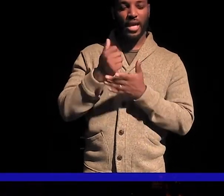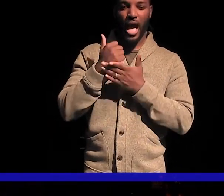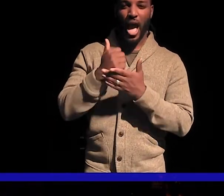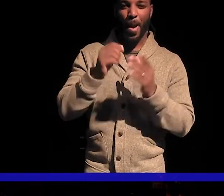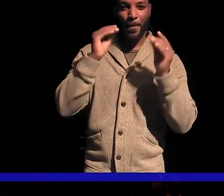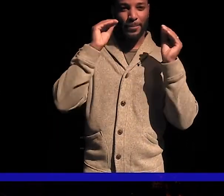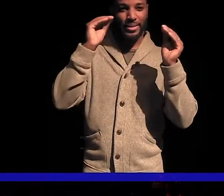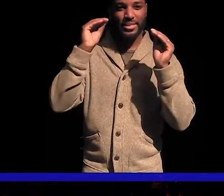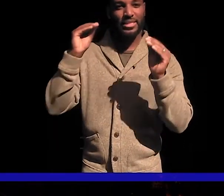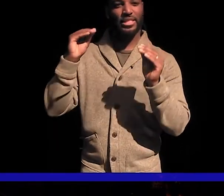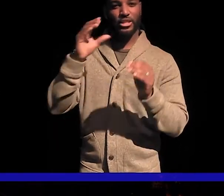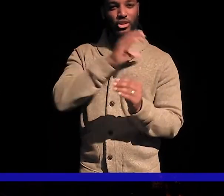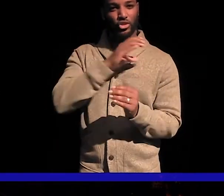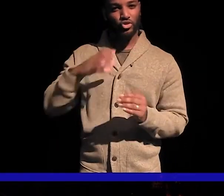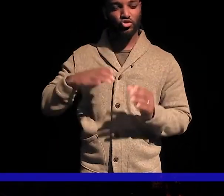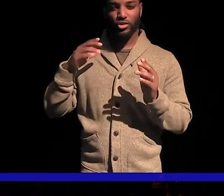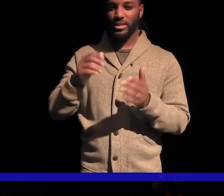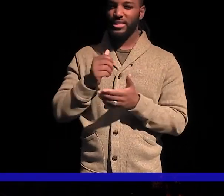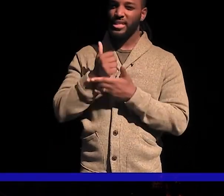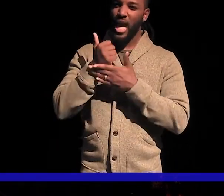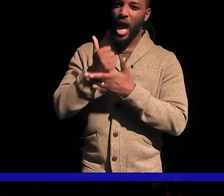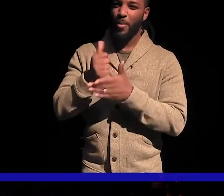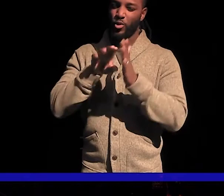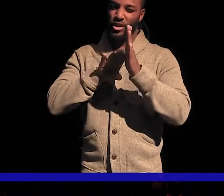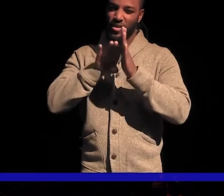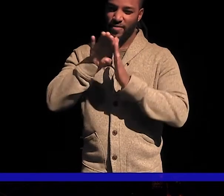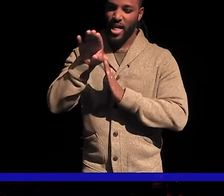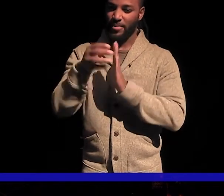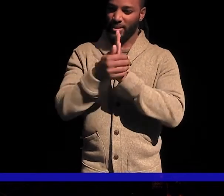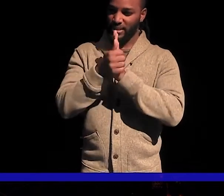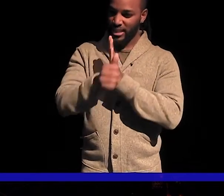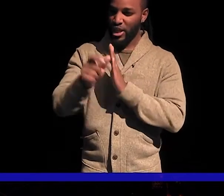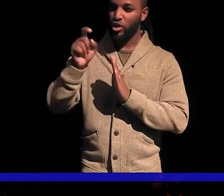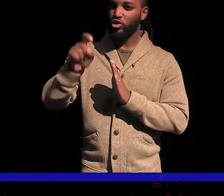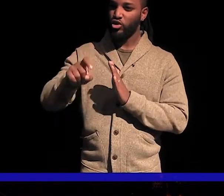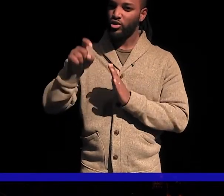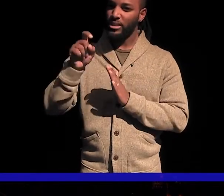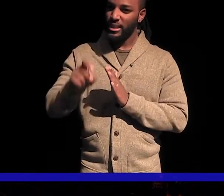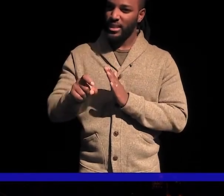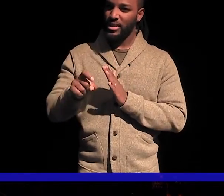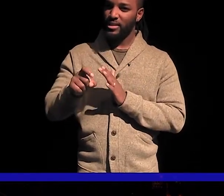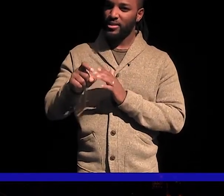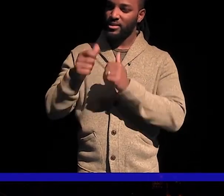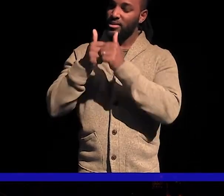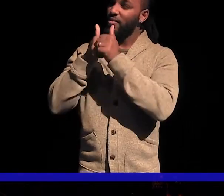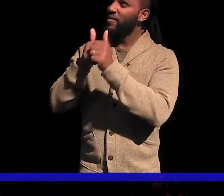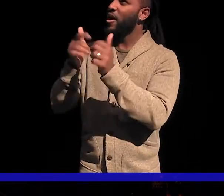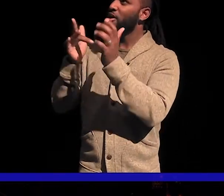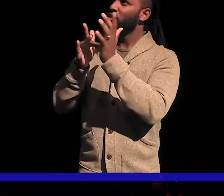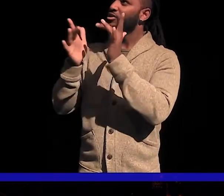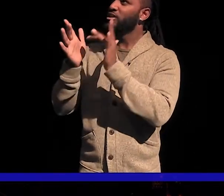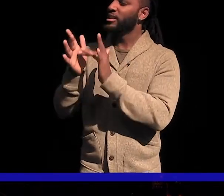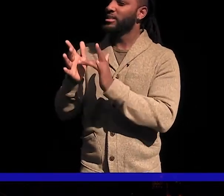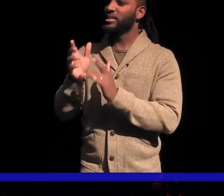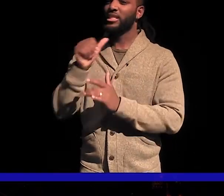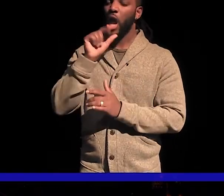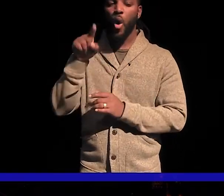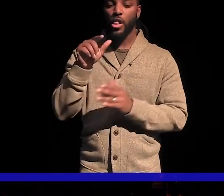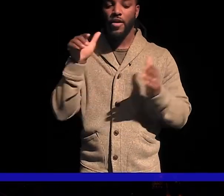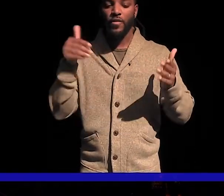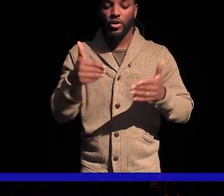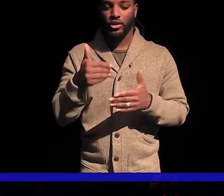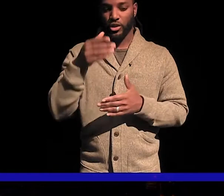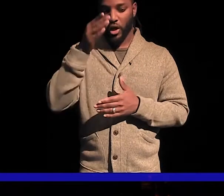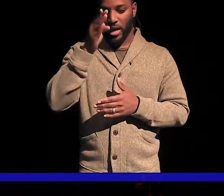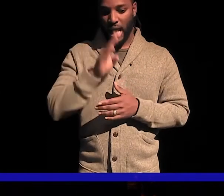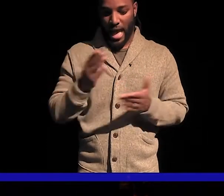us to develop the practical skills that we need in order to take Jesus outside of the four walls of this building. As